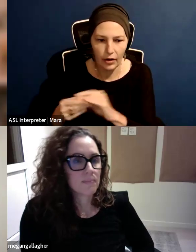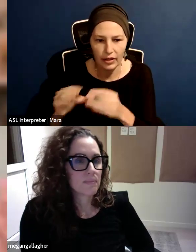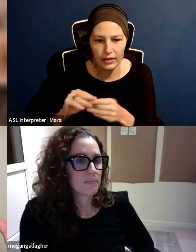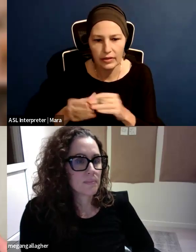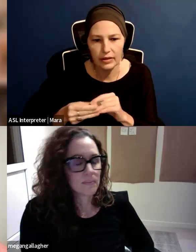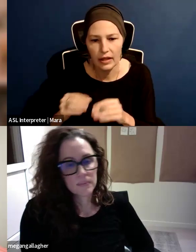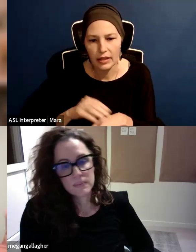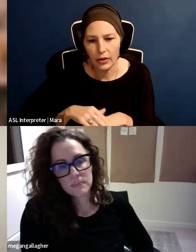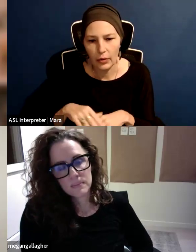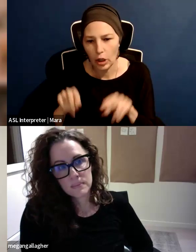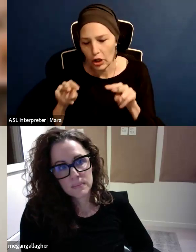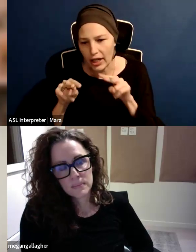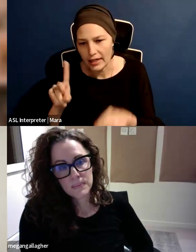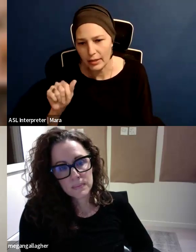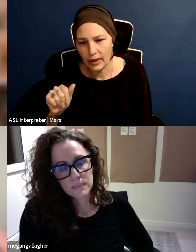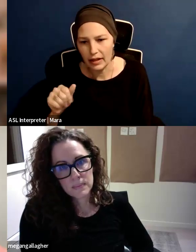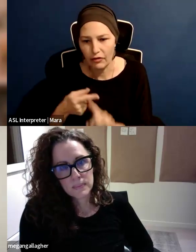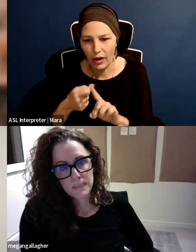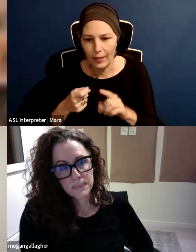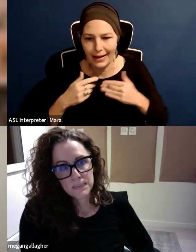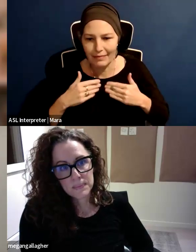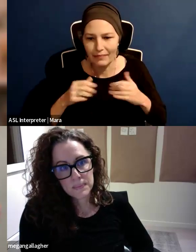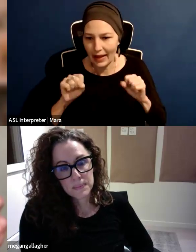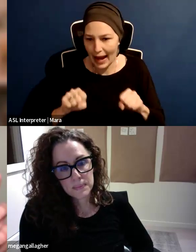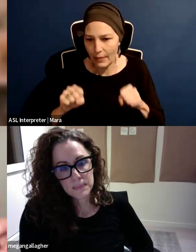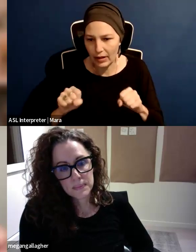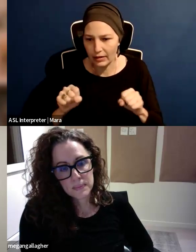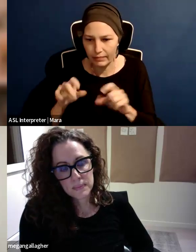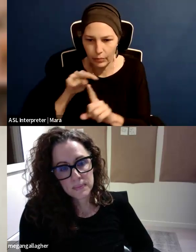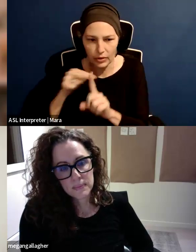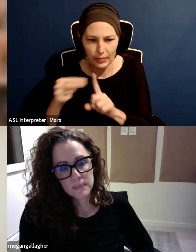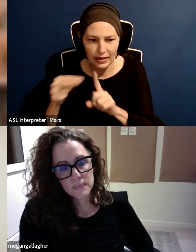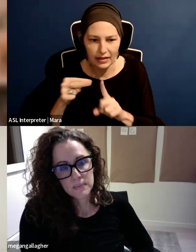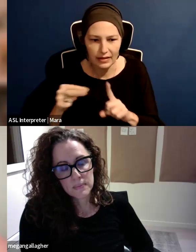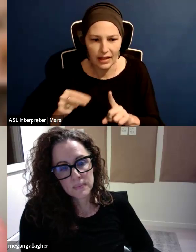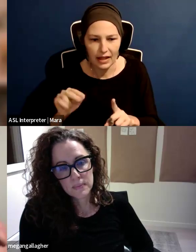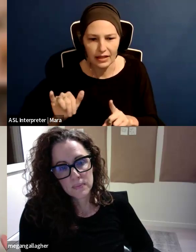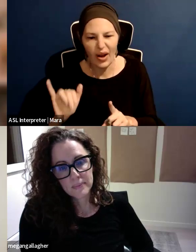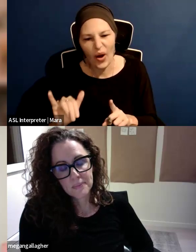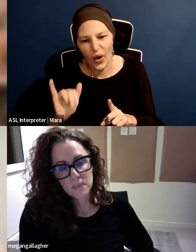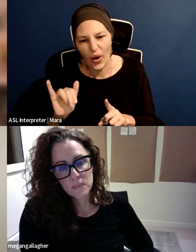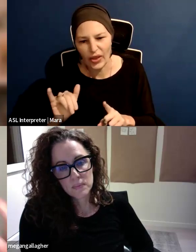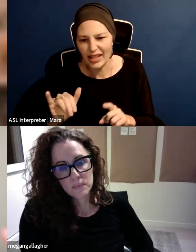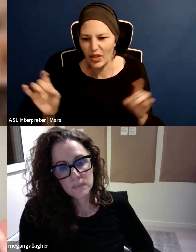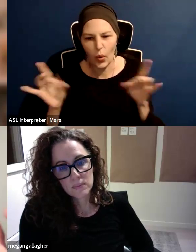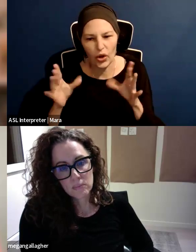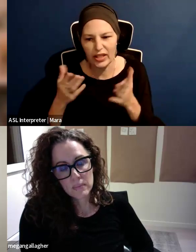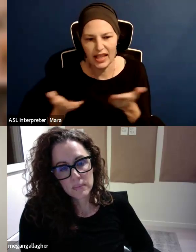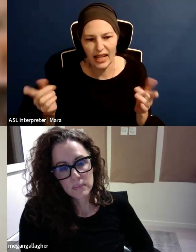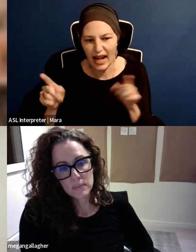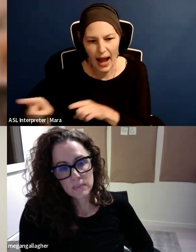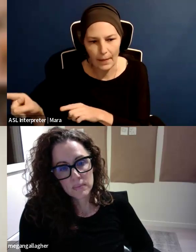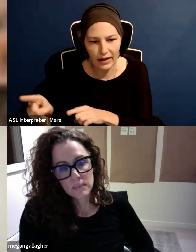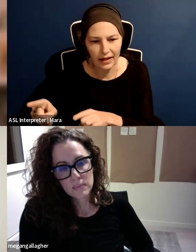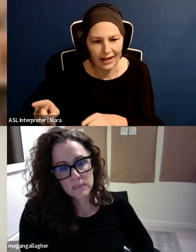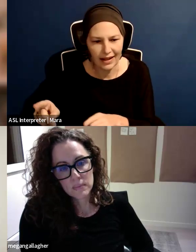me. It is equals tragedy. And so in order to make like an inspiring story, will have the person overcome their disability.